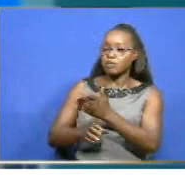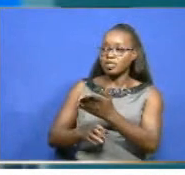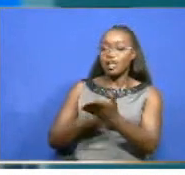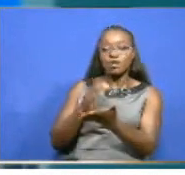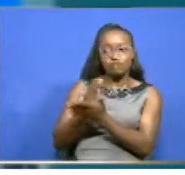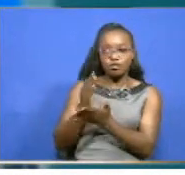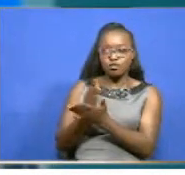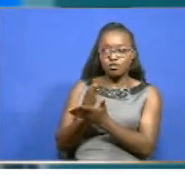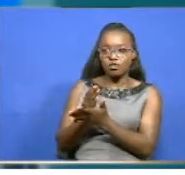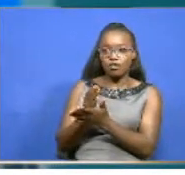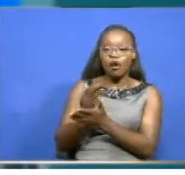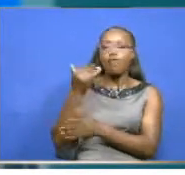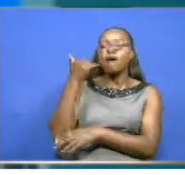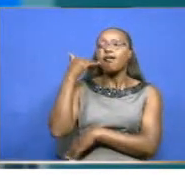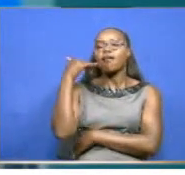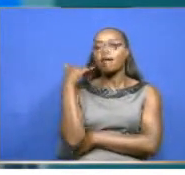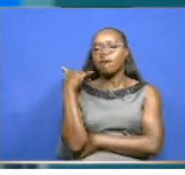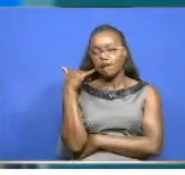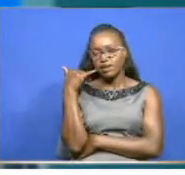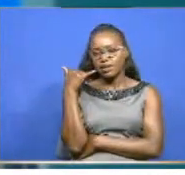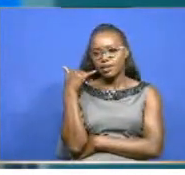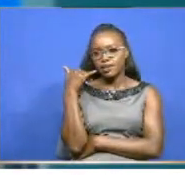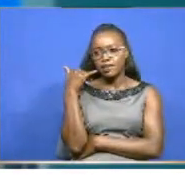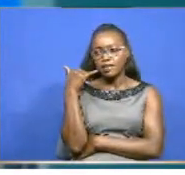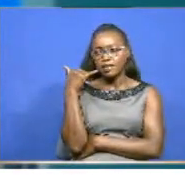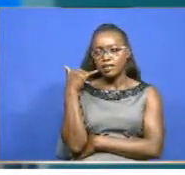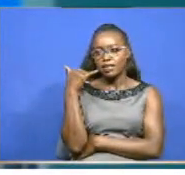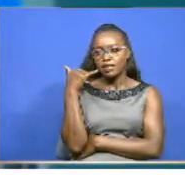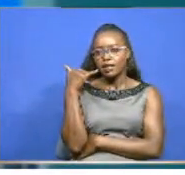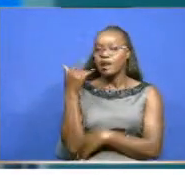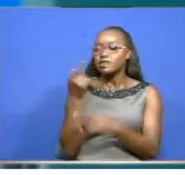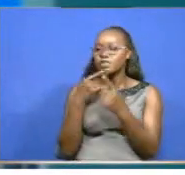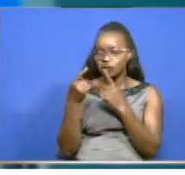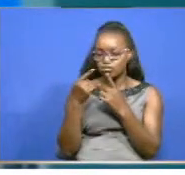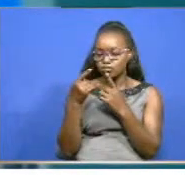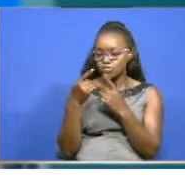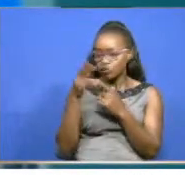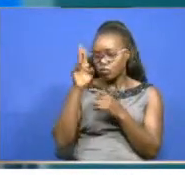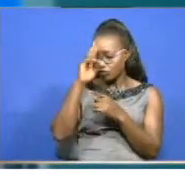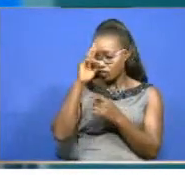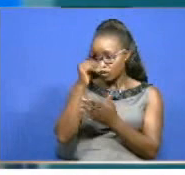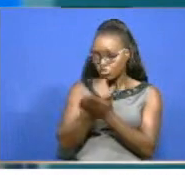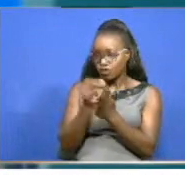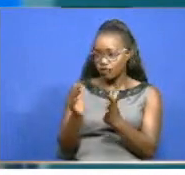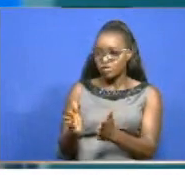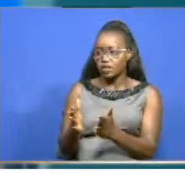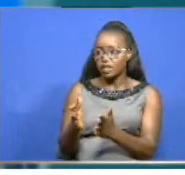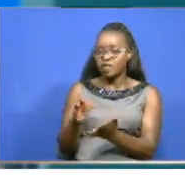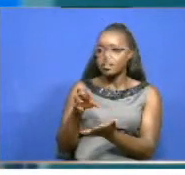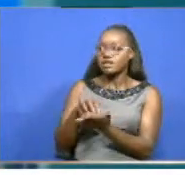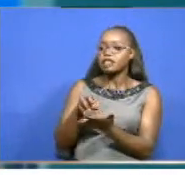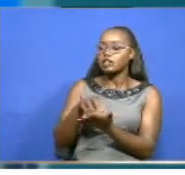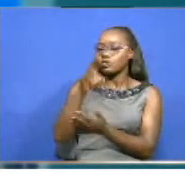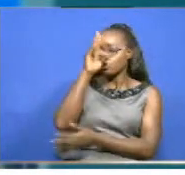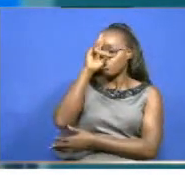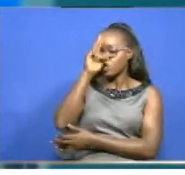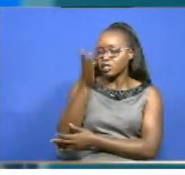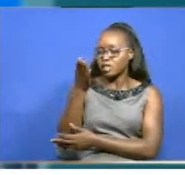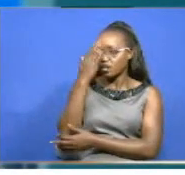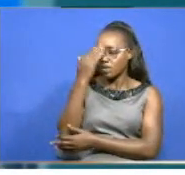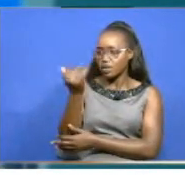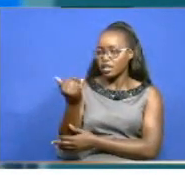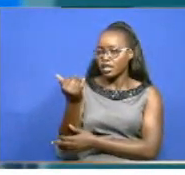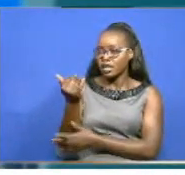definitely pick up a call and speak to Savin, who is a police officer in that police station. Because